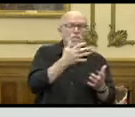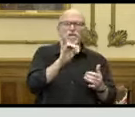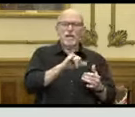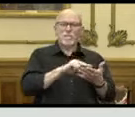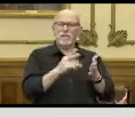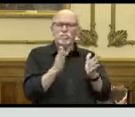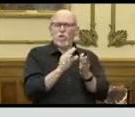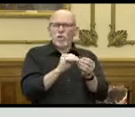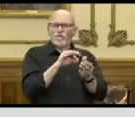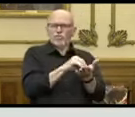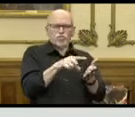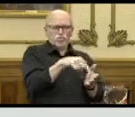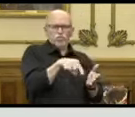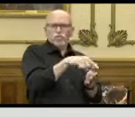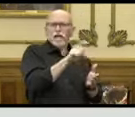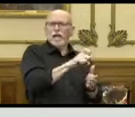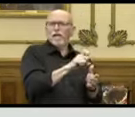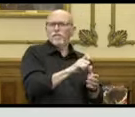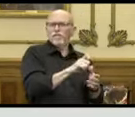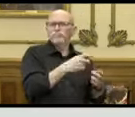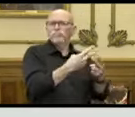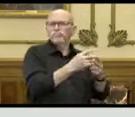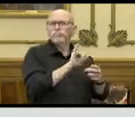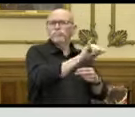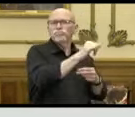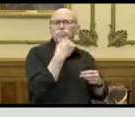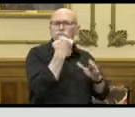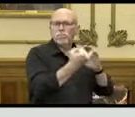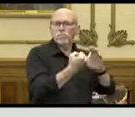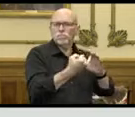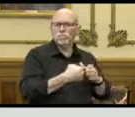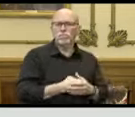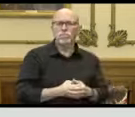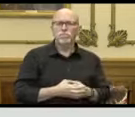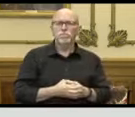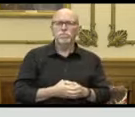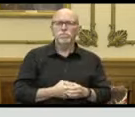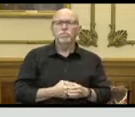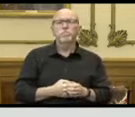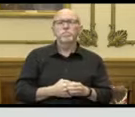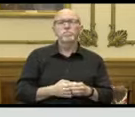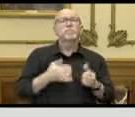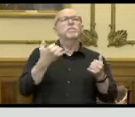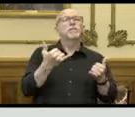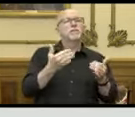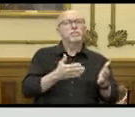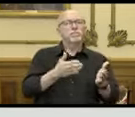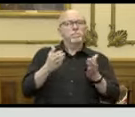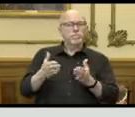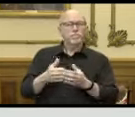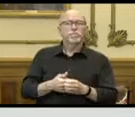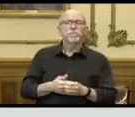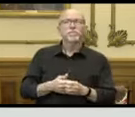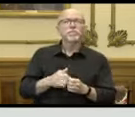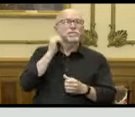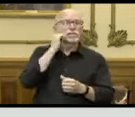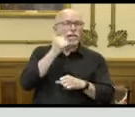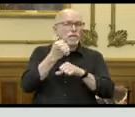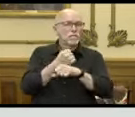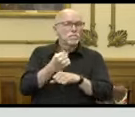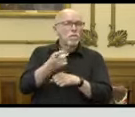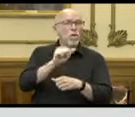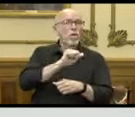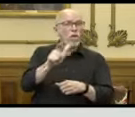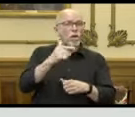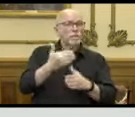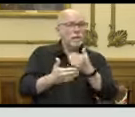small number of students will need to quarantine. So, now on to the daily data. All of